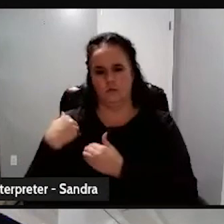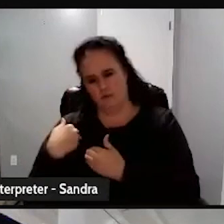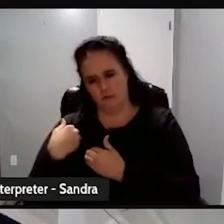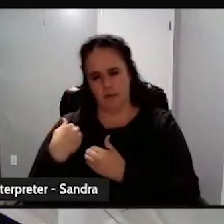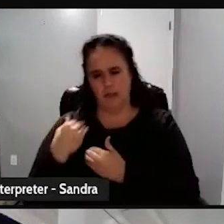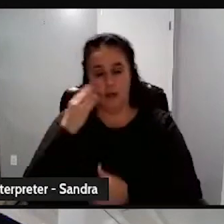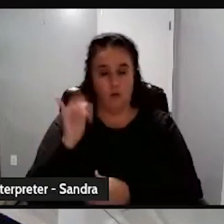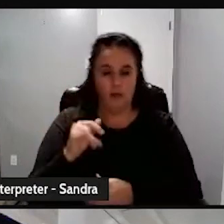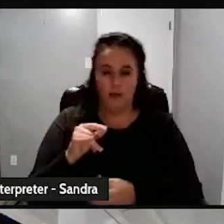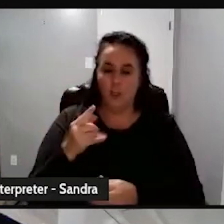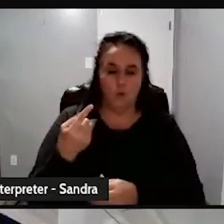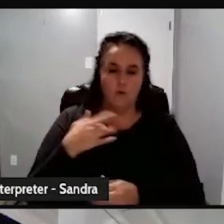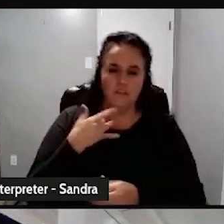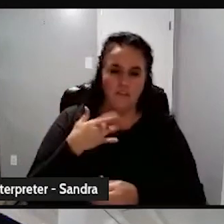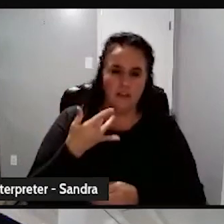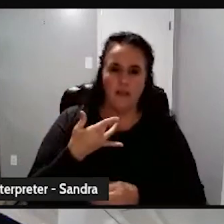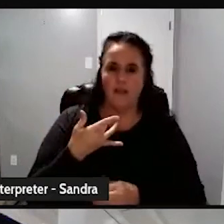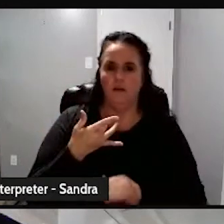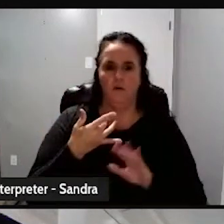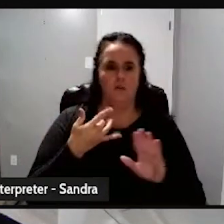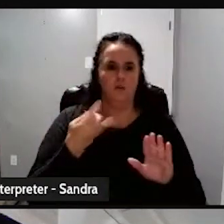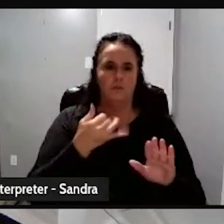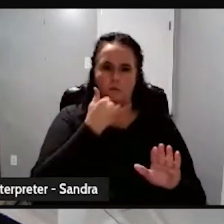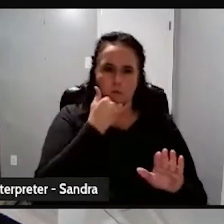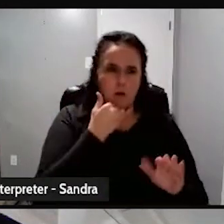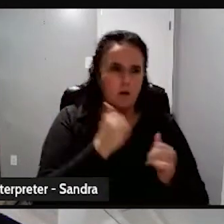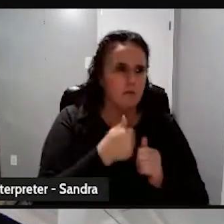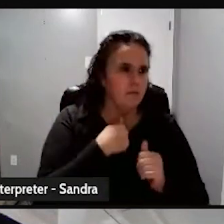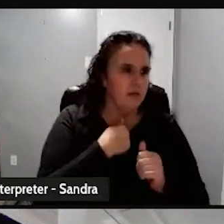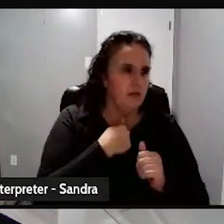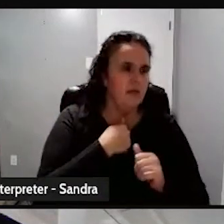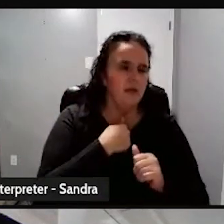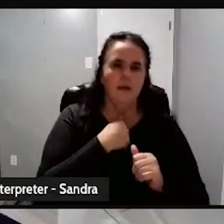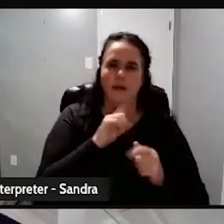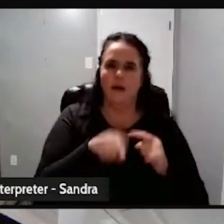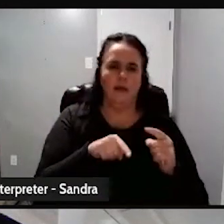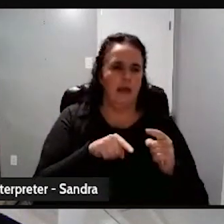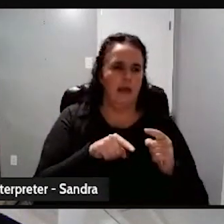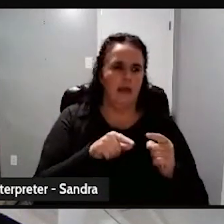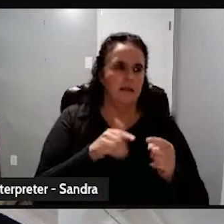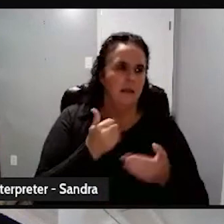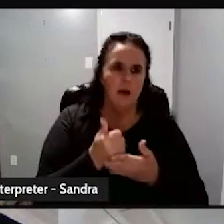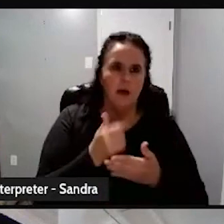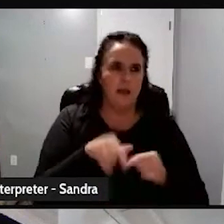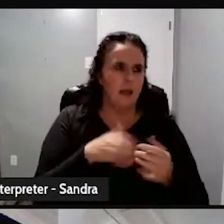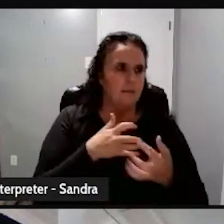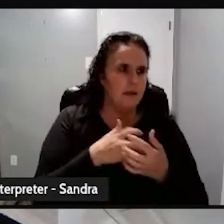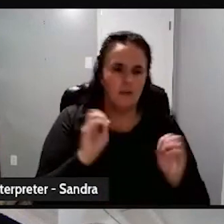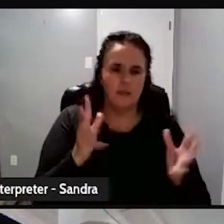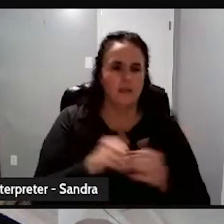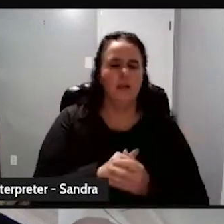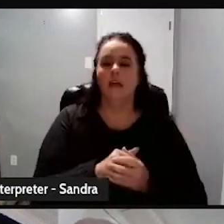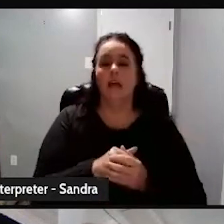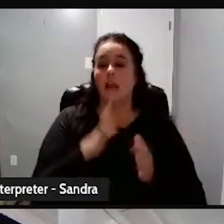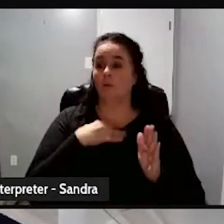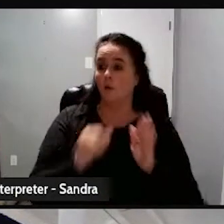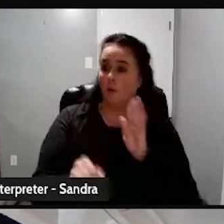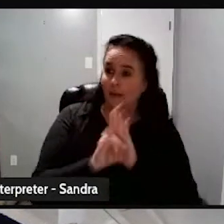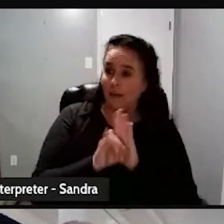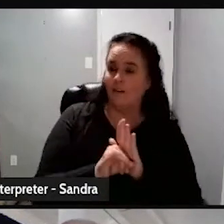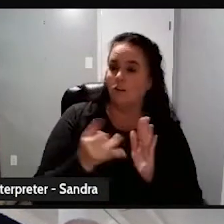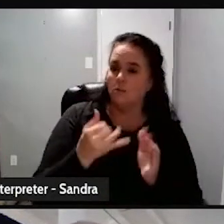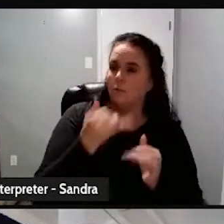You always feel like there's something wrong with me and I am now going to point it out, right? I'm hoping